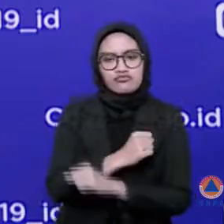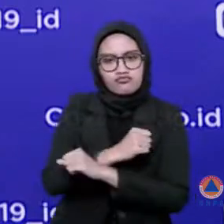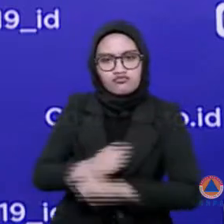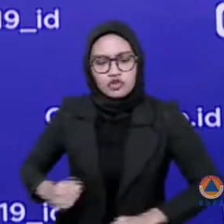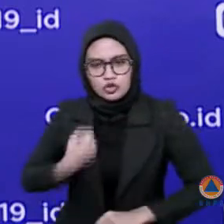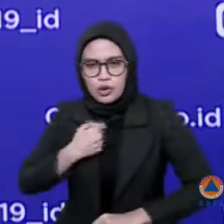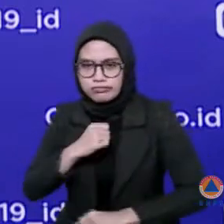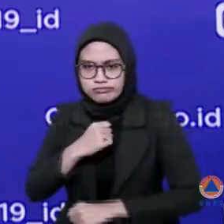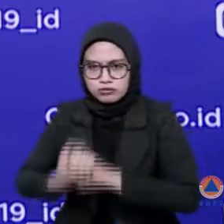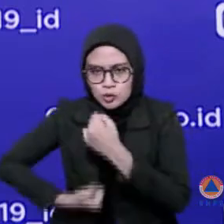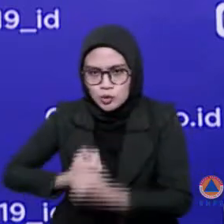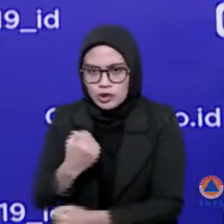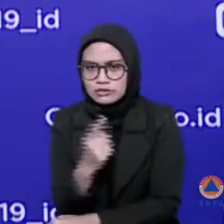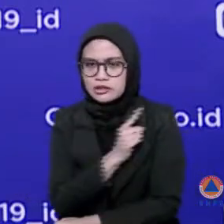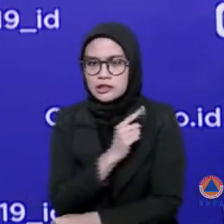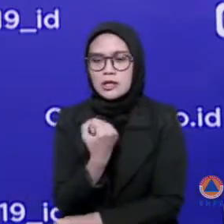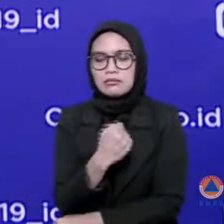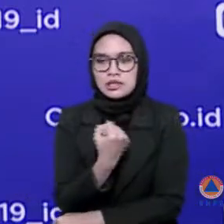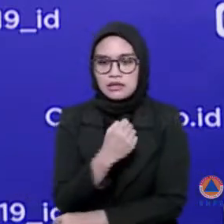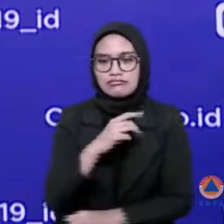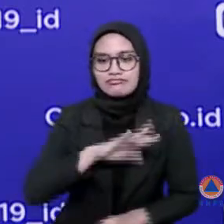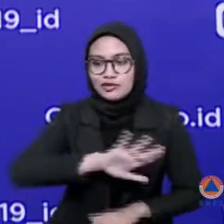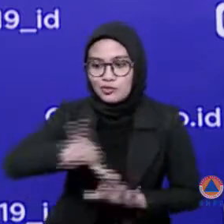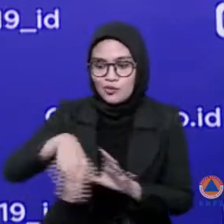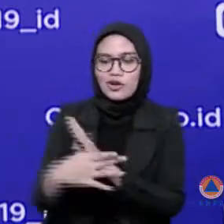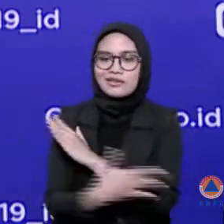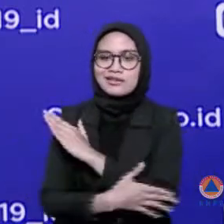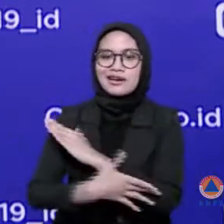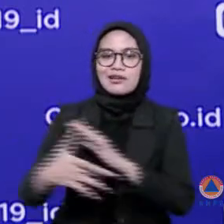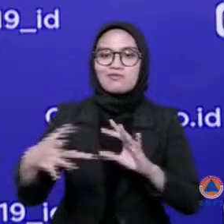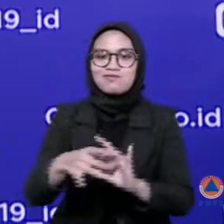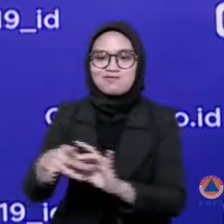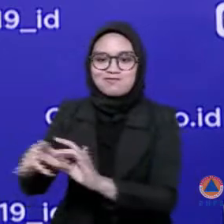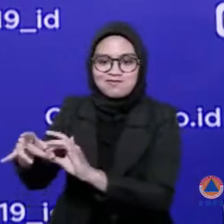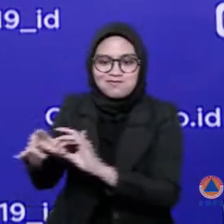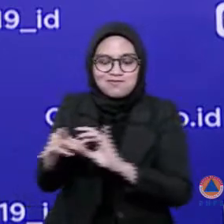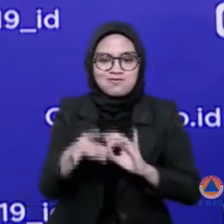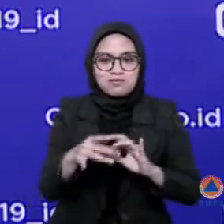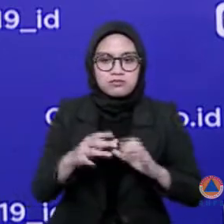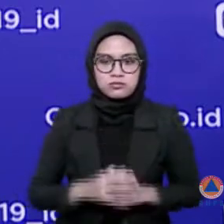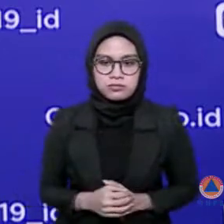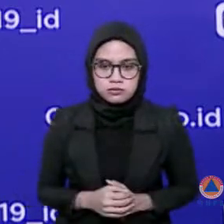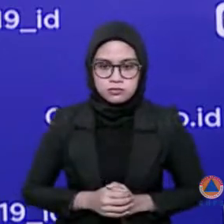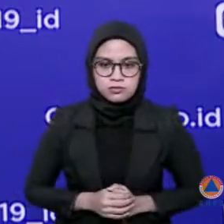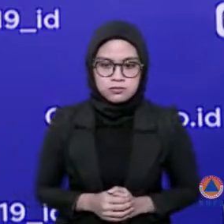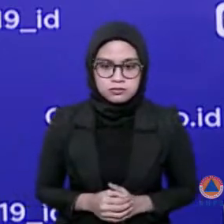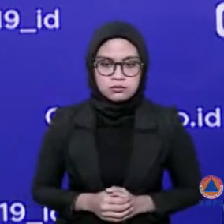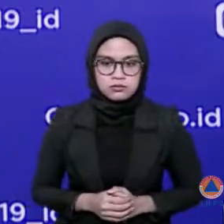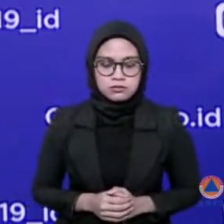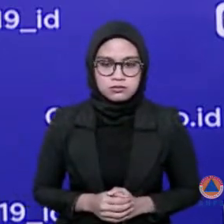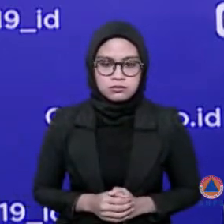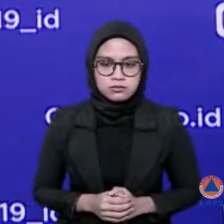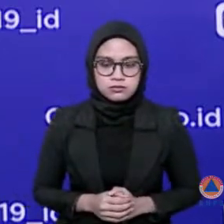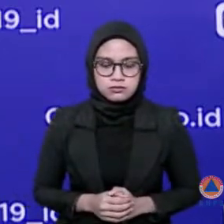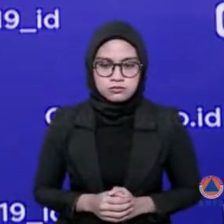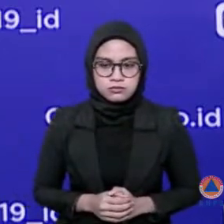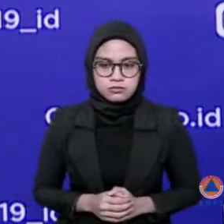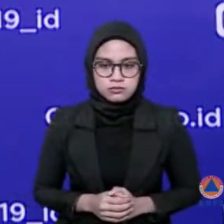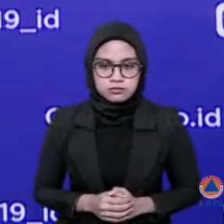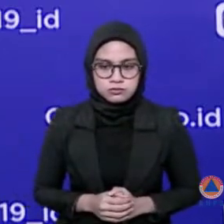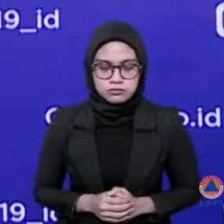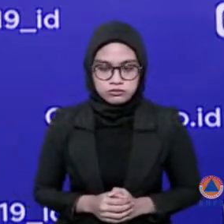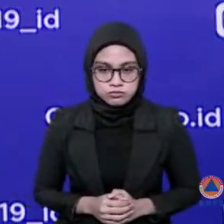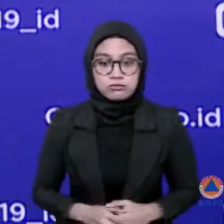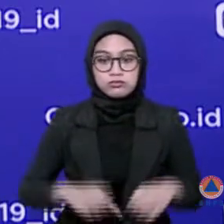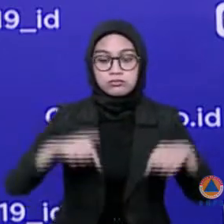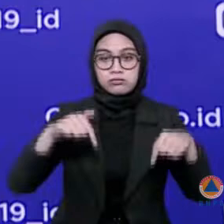for global solutions, acknowledging that in this globalization's era, the safety of our own country is